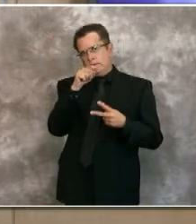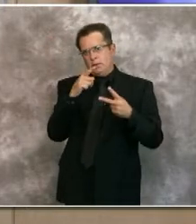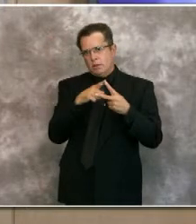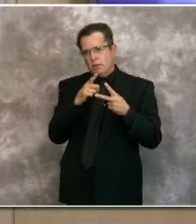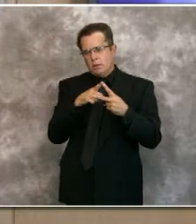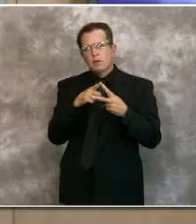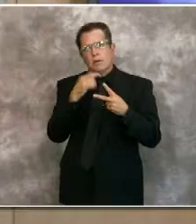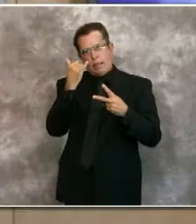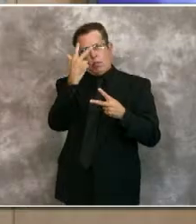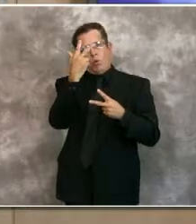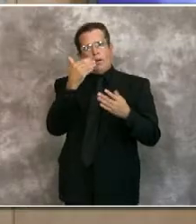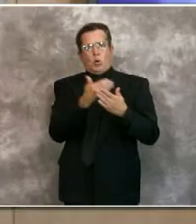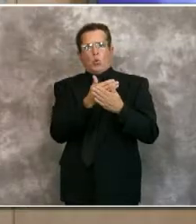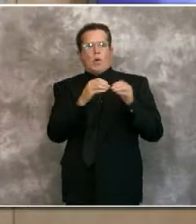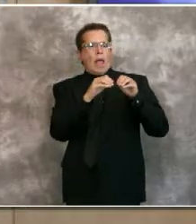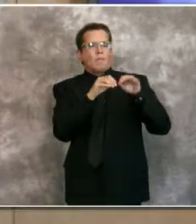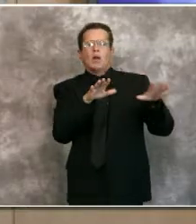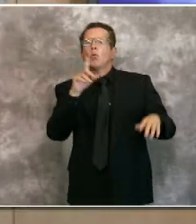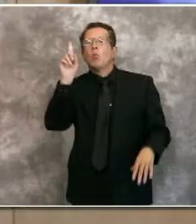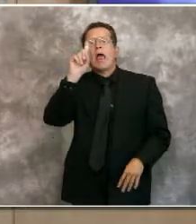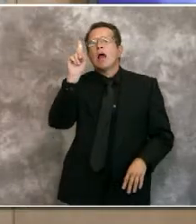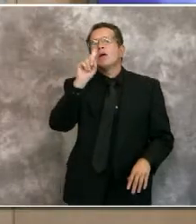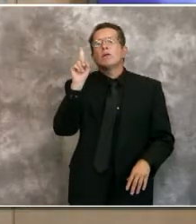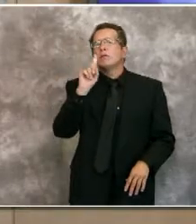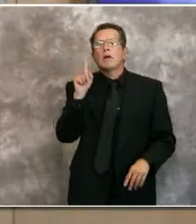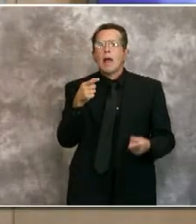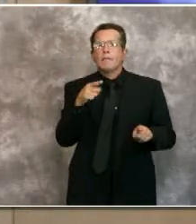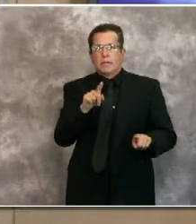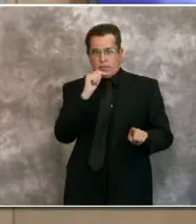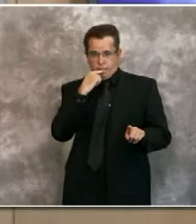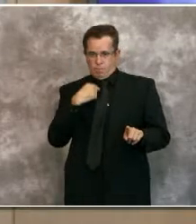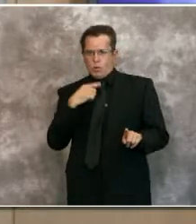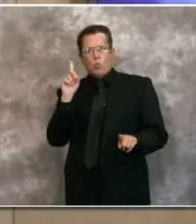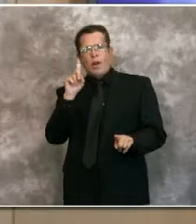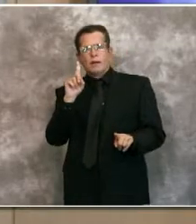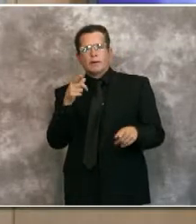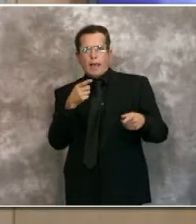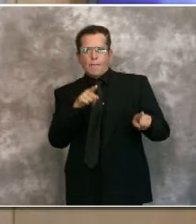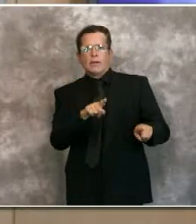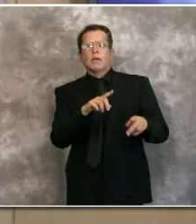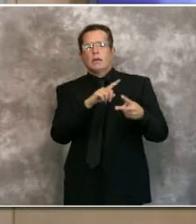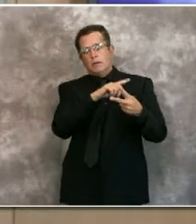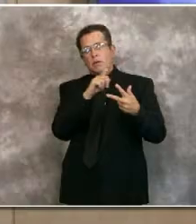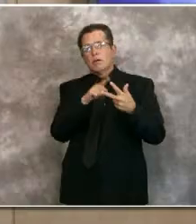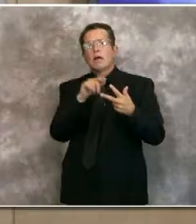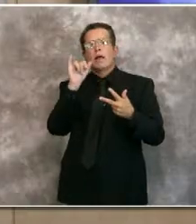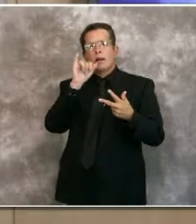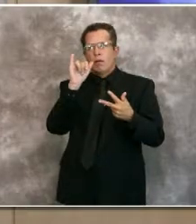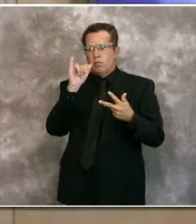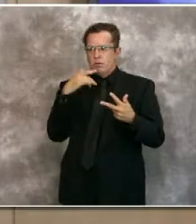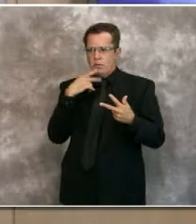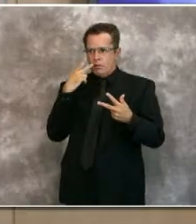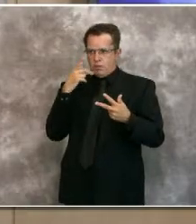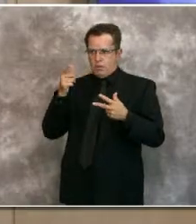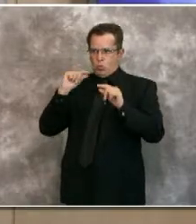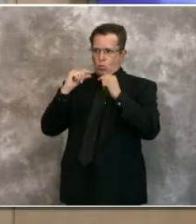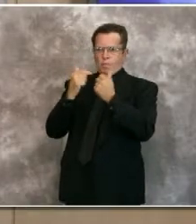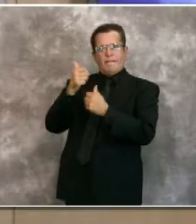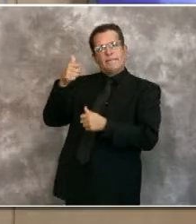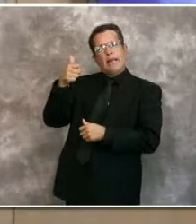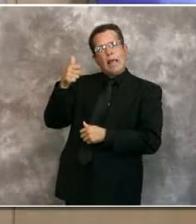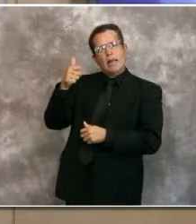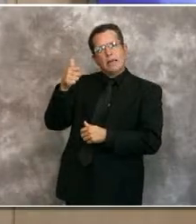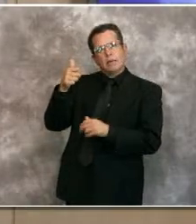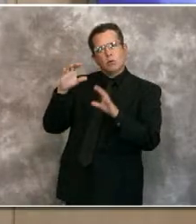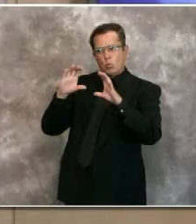new community outbreaks. Where are they? Can you characterize the settings? And now they join a group of 10. Is there any trend